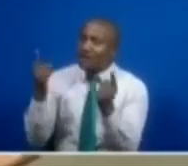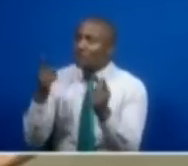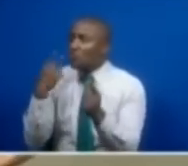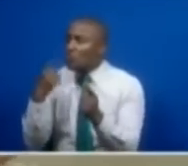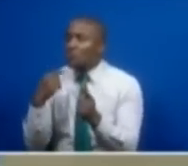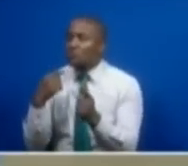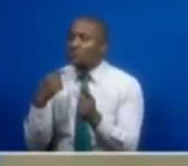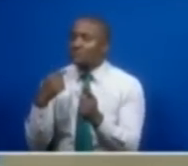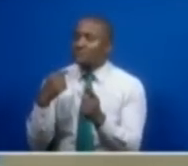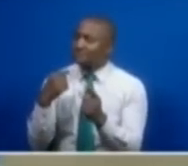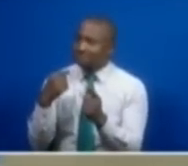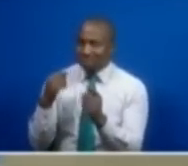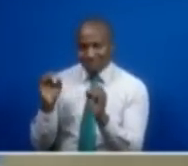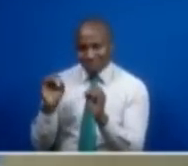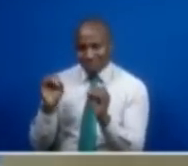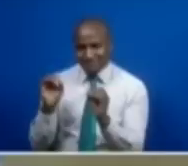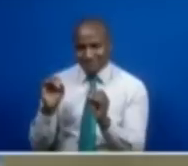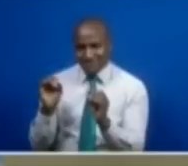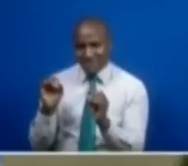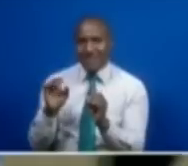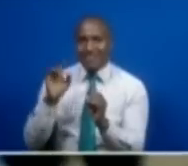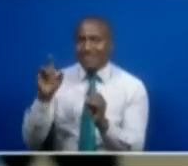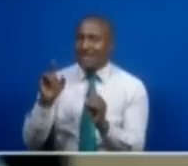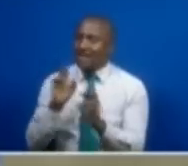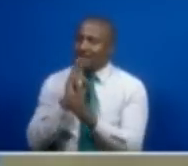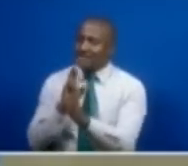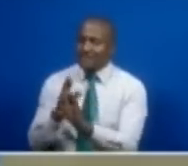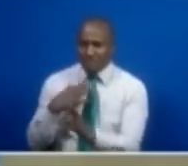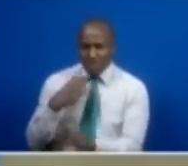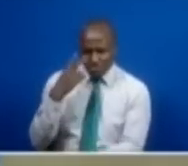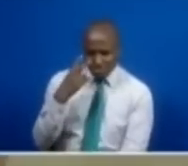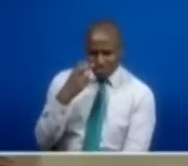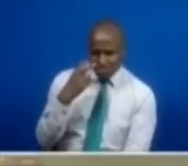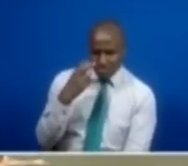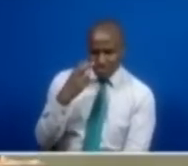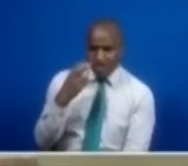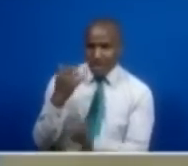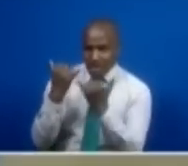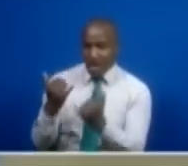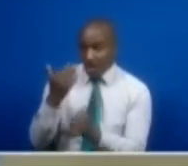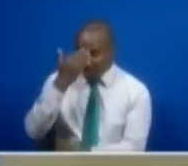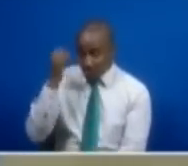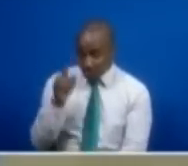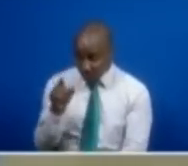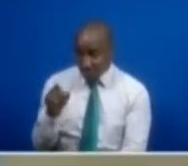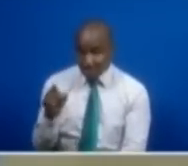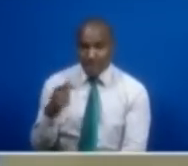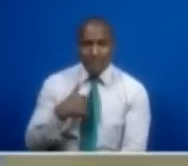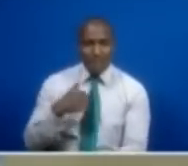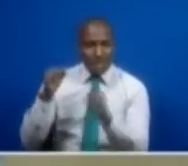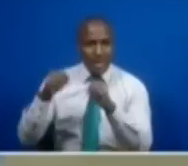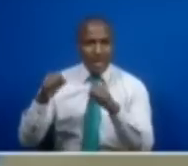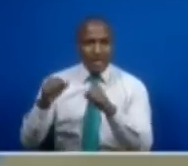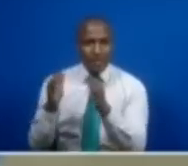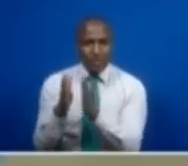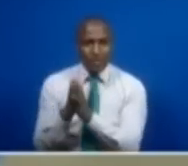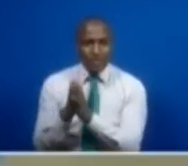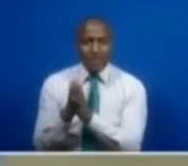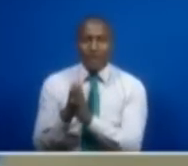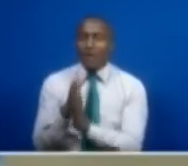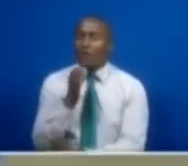them, and therefore their results are suspect. So to that extent, I agree with the